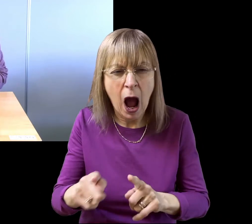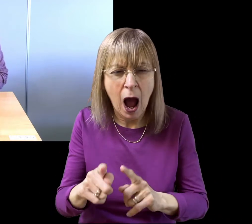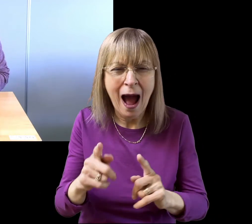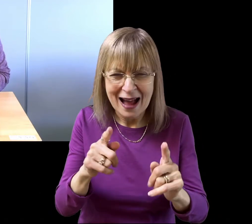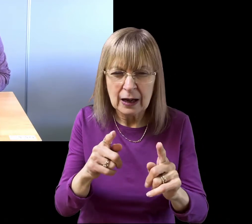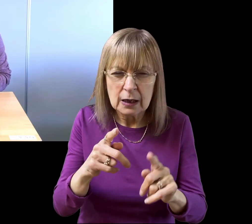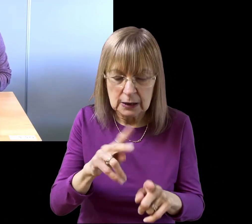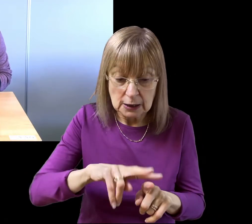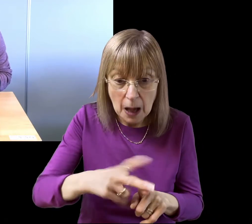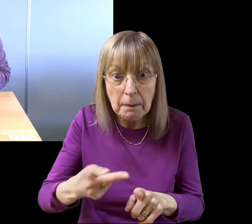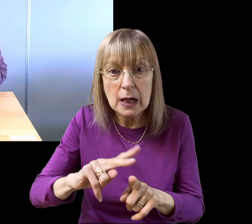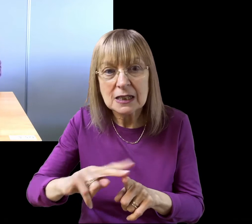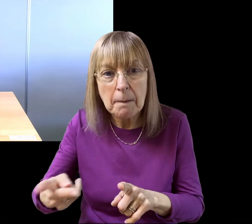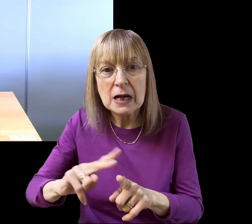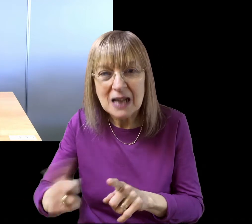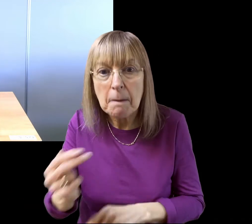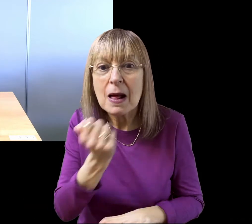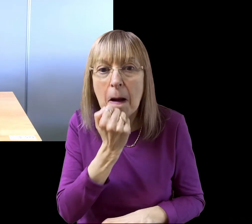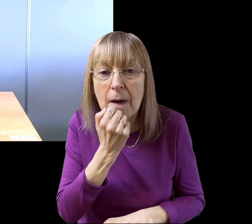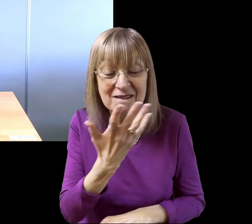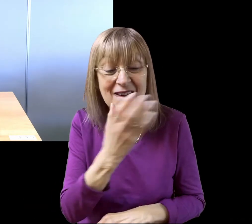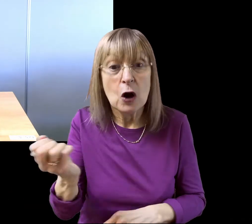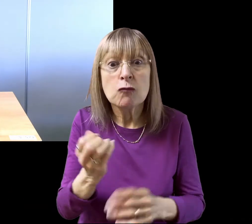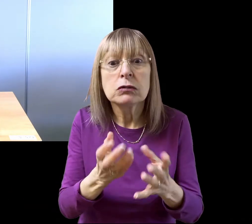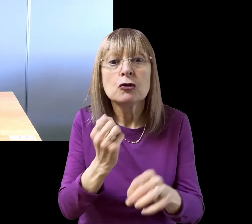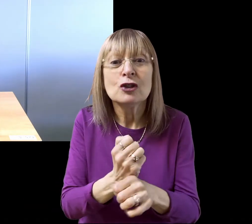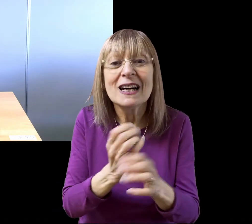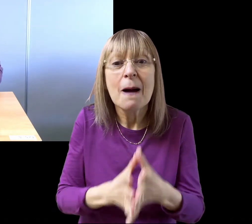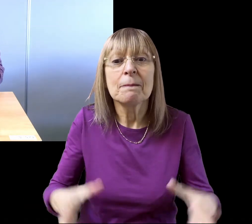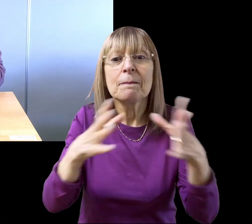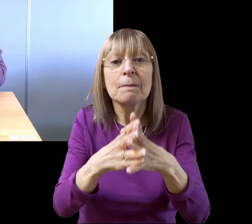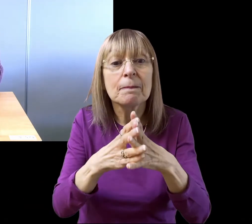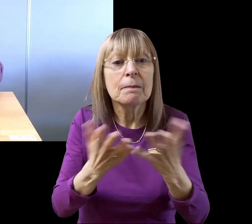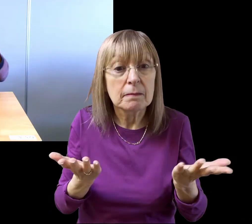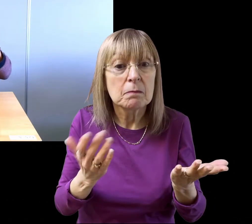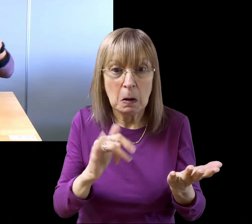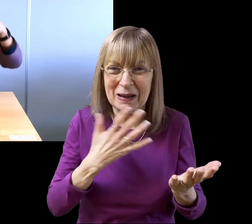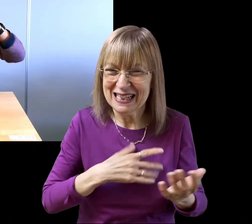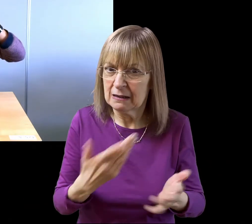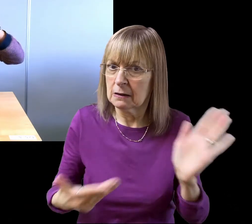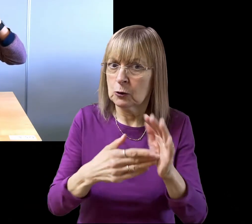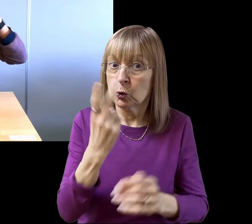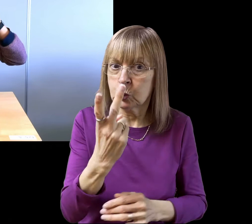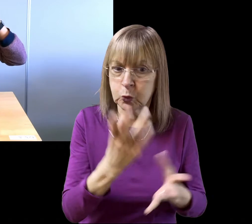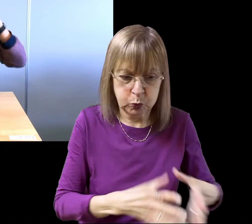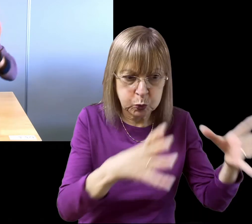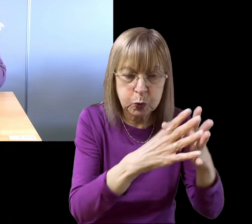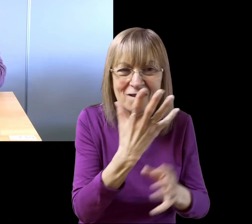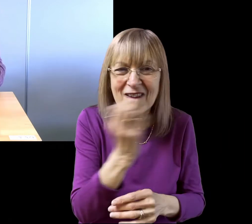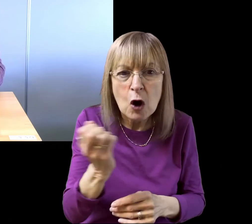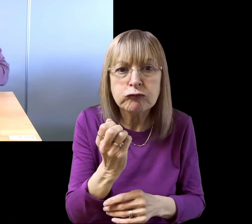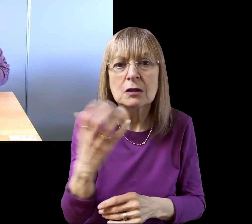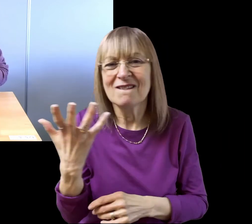of those doubling numbers as you can. And once you've done a 500-gram bag, you might realise that 2